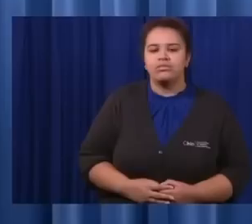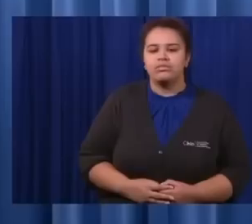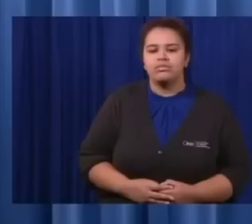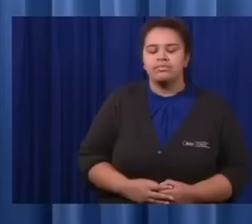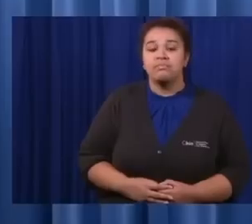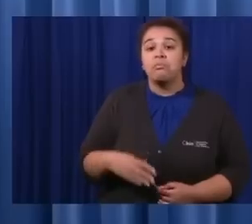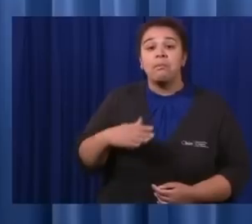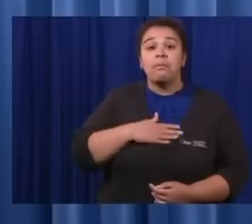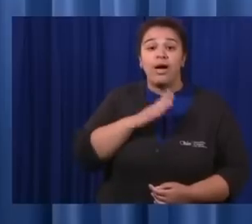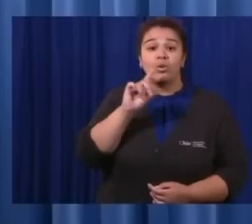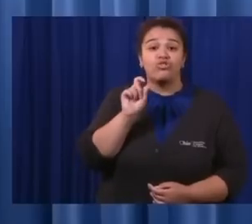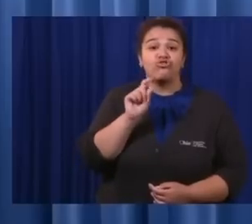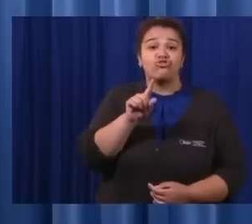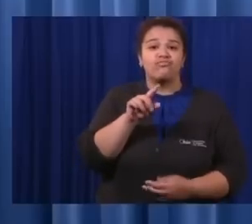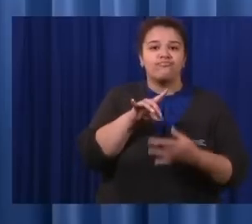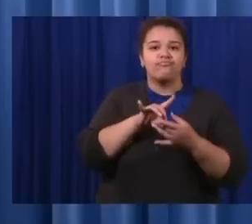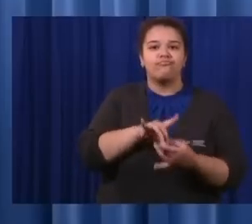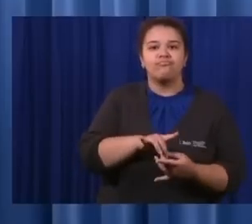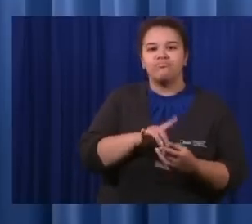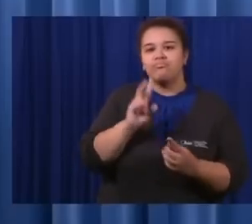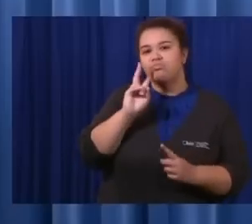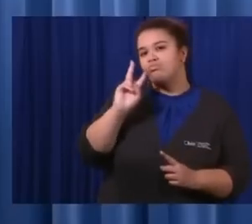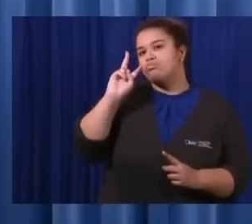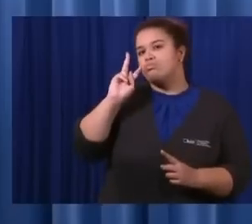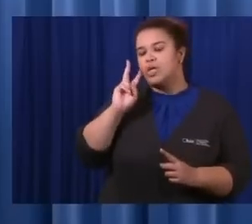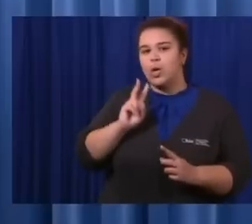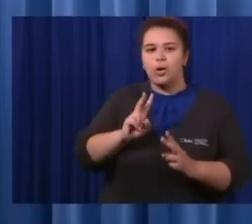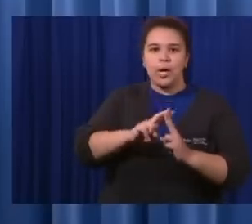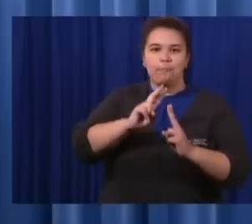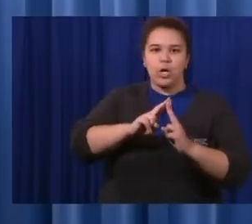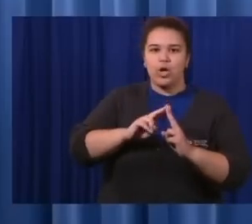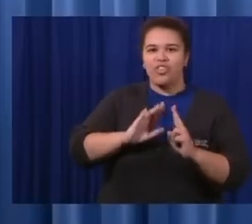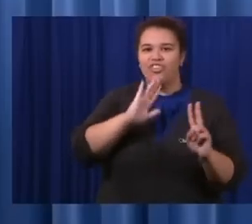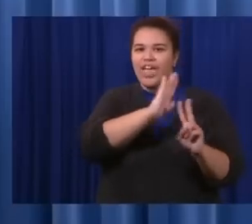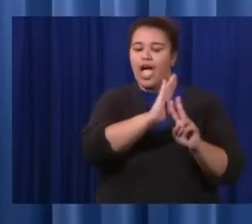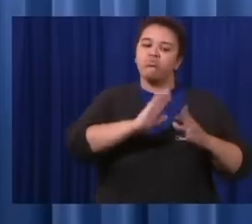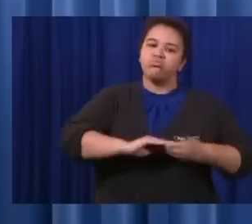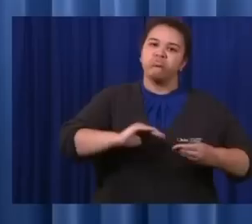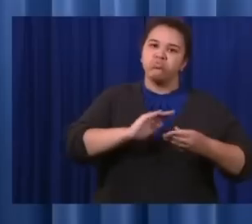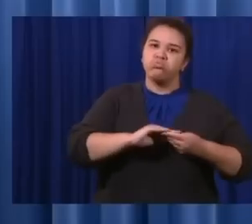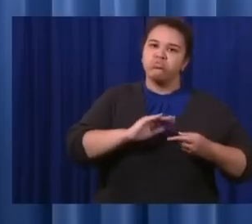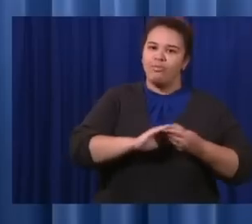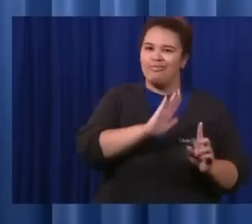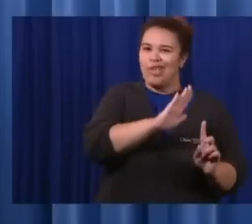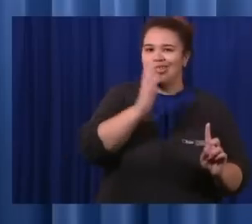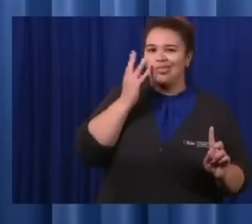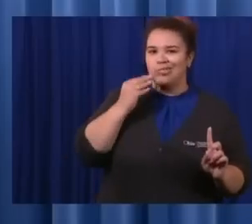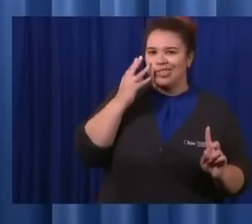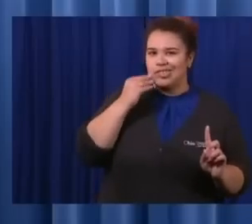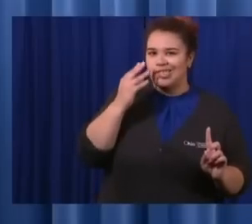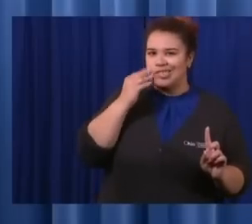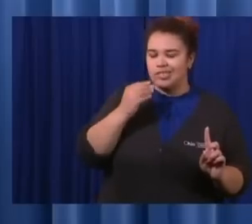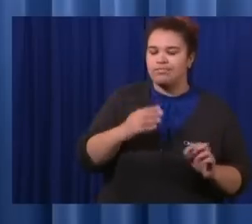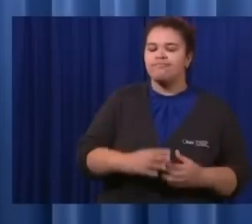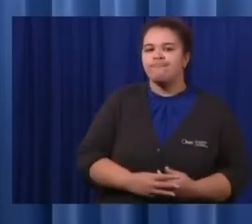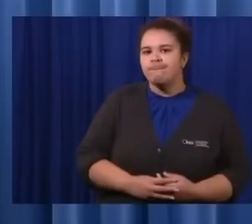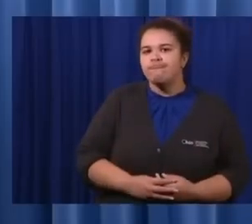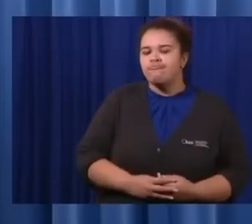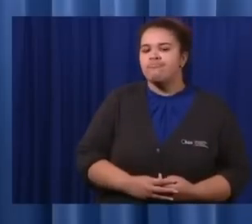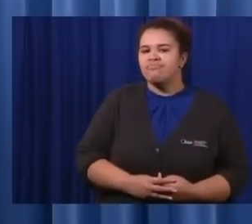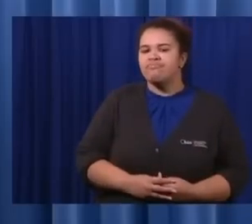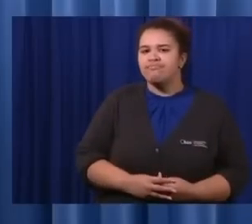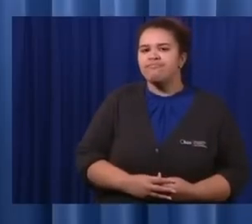This question is about the testimony from the couple from Tuesday, and I know that the testimony